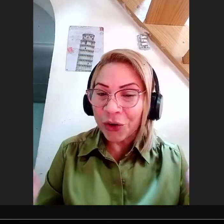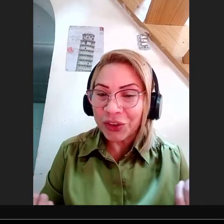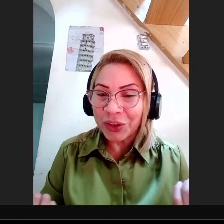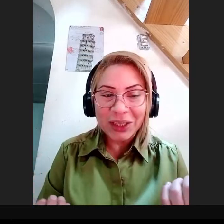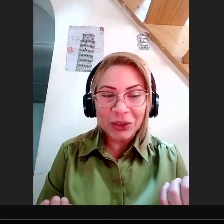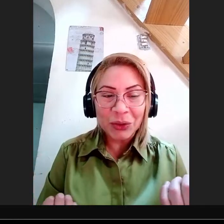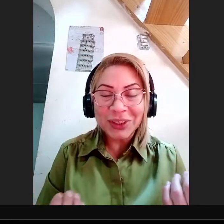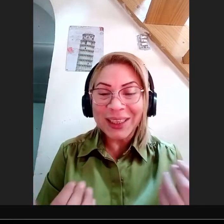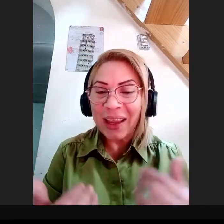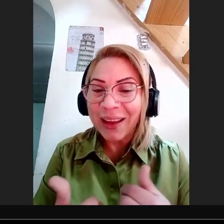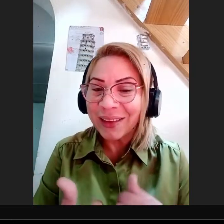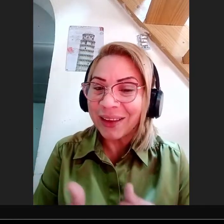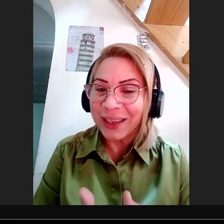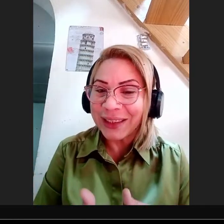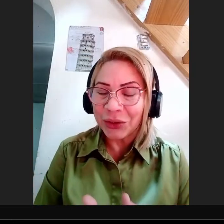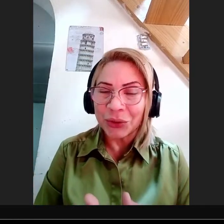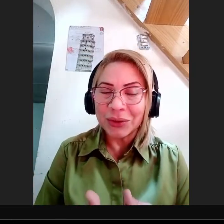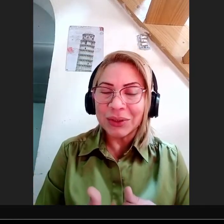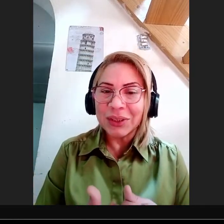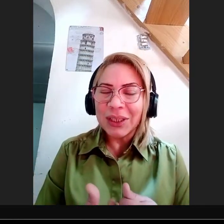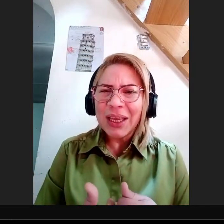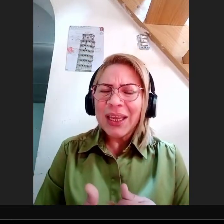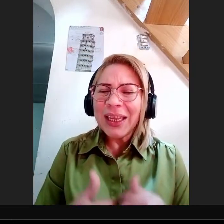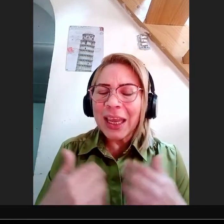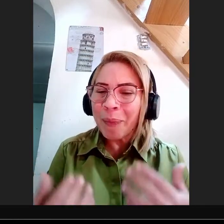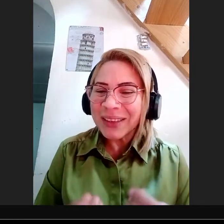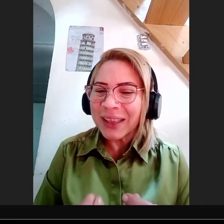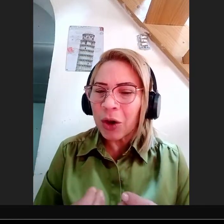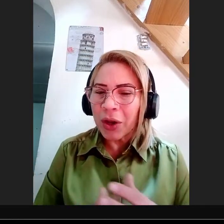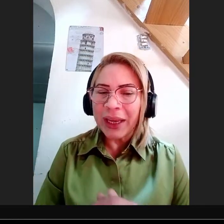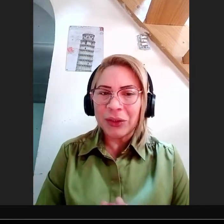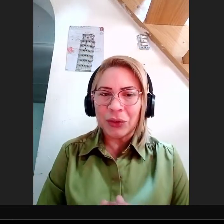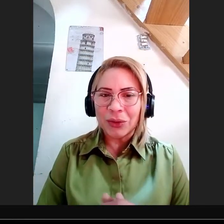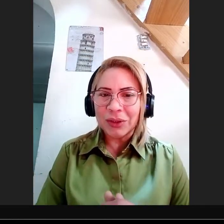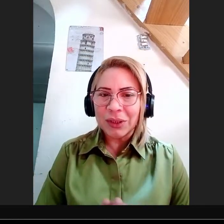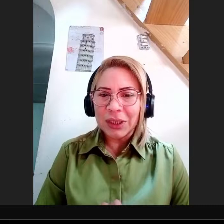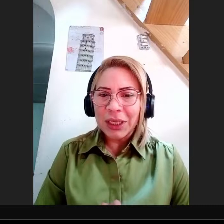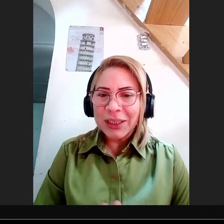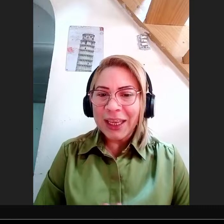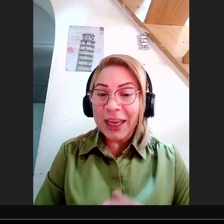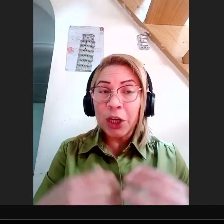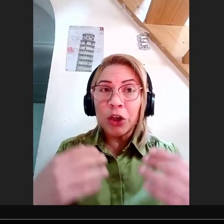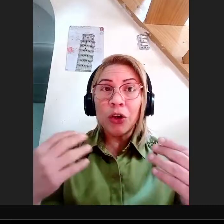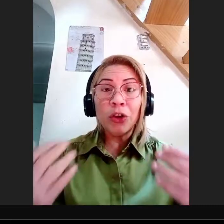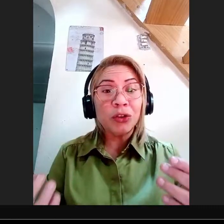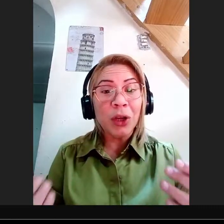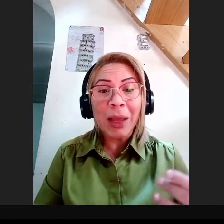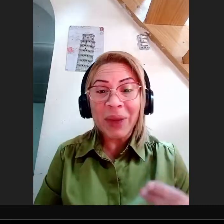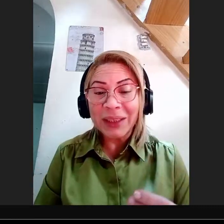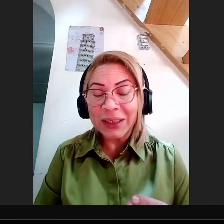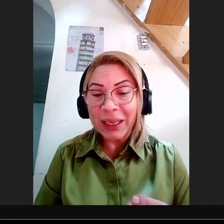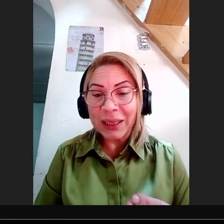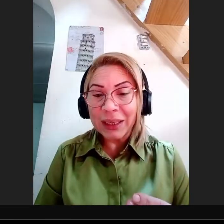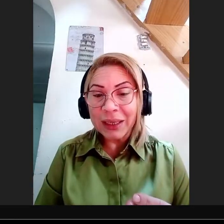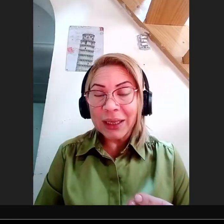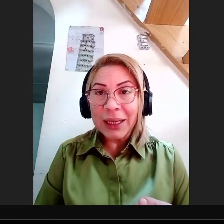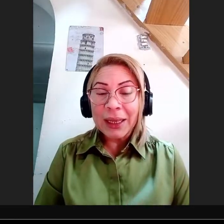Why? Because they did not know that this crime existed. And what's the point? I mean,